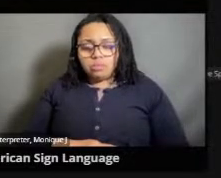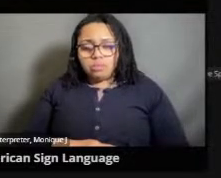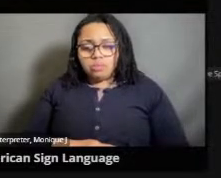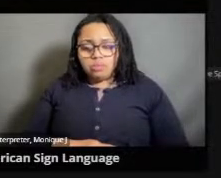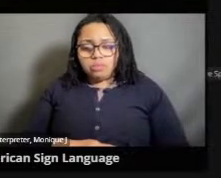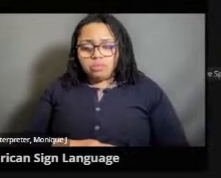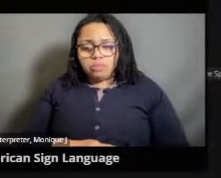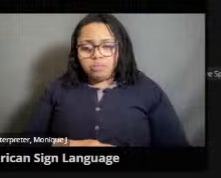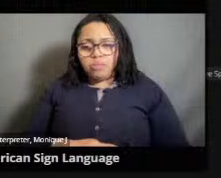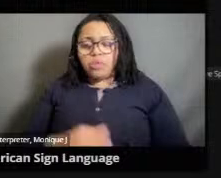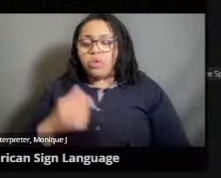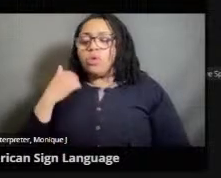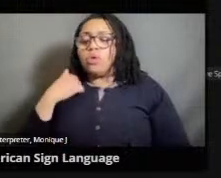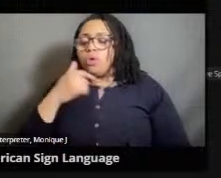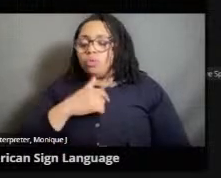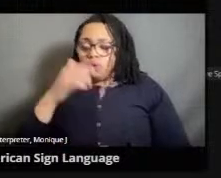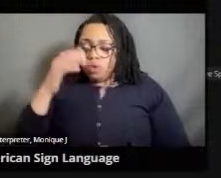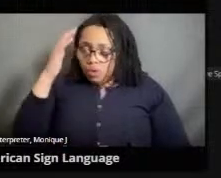resurrection.